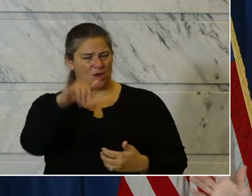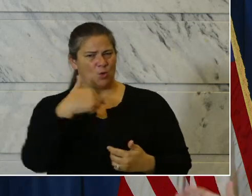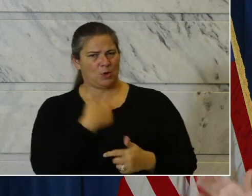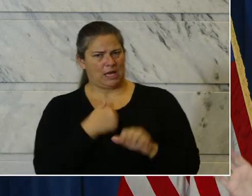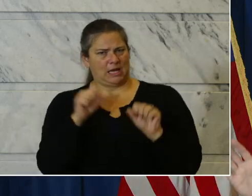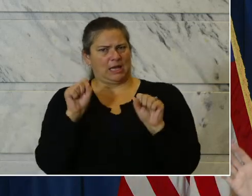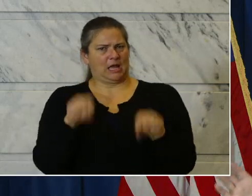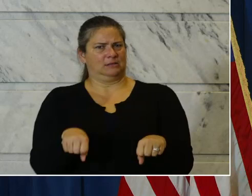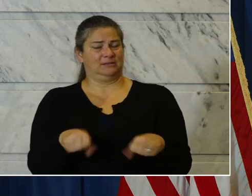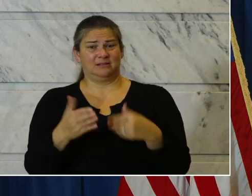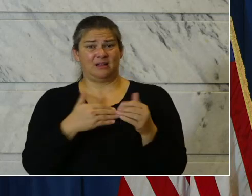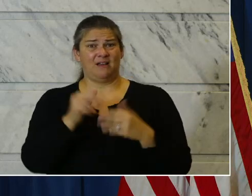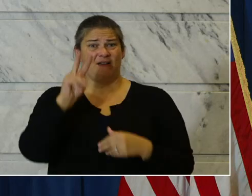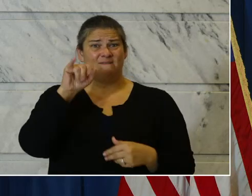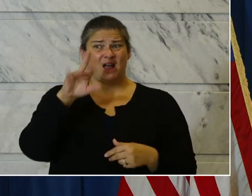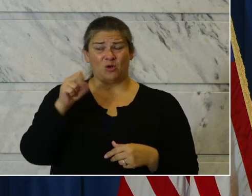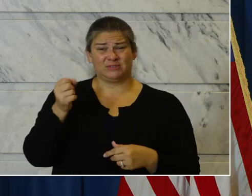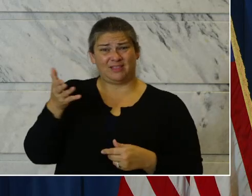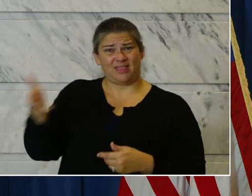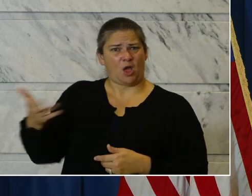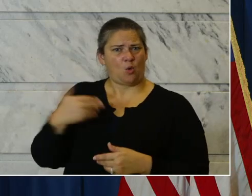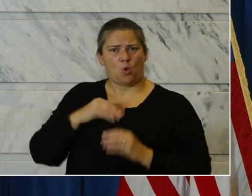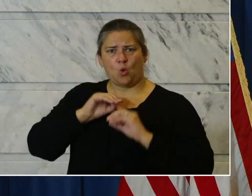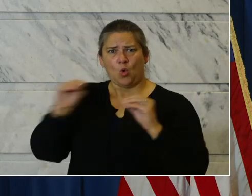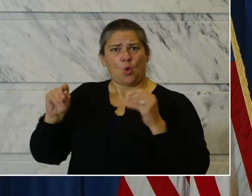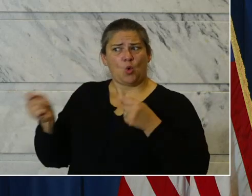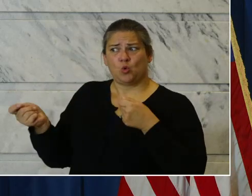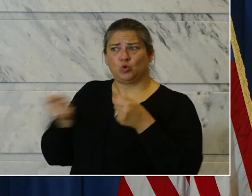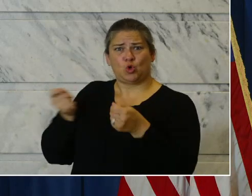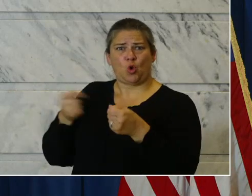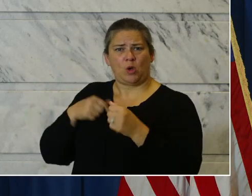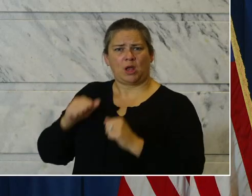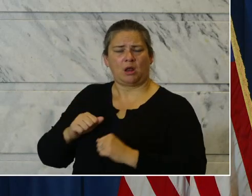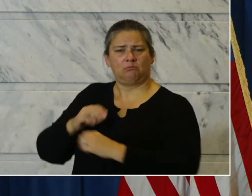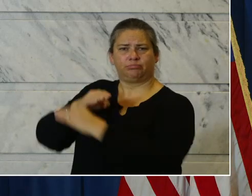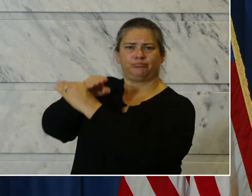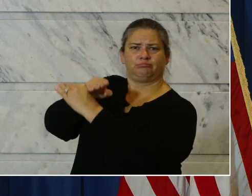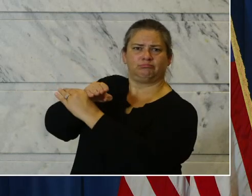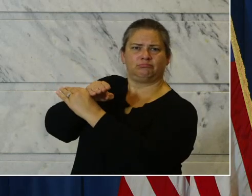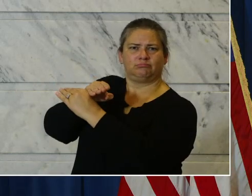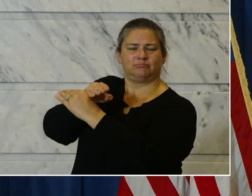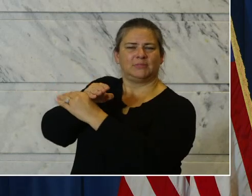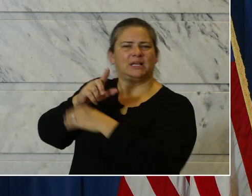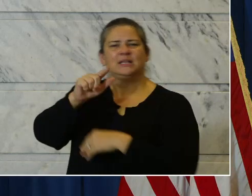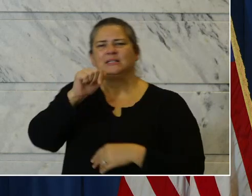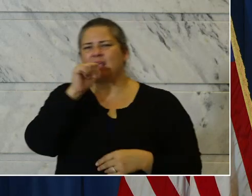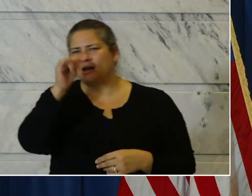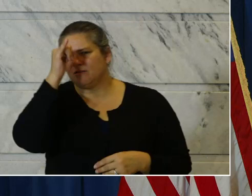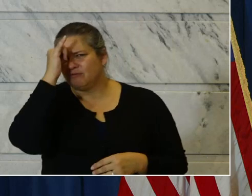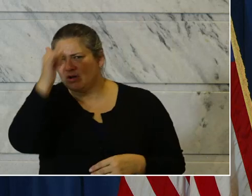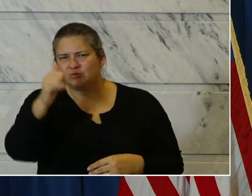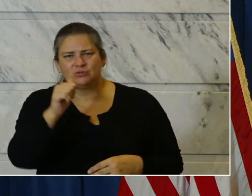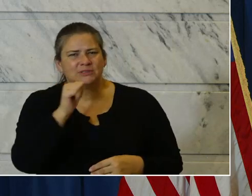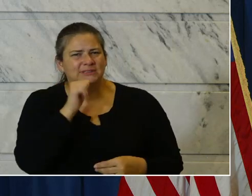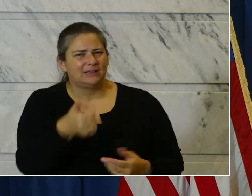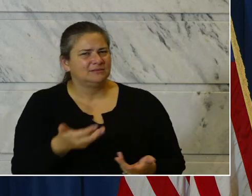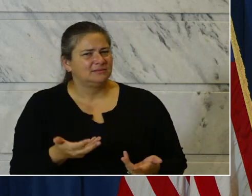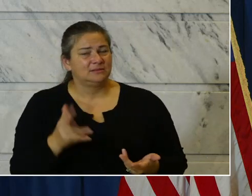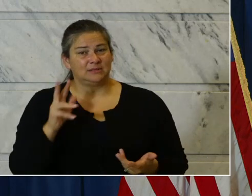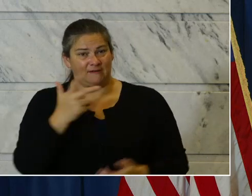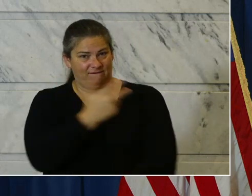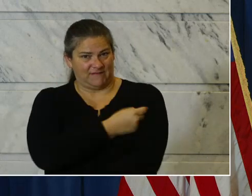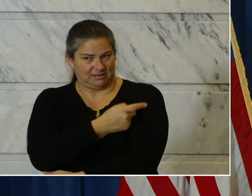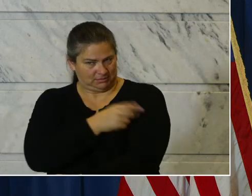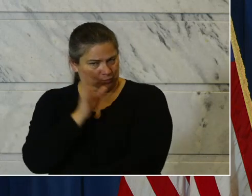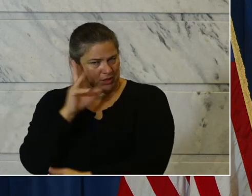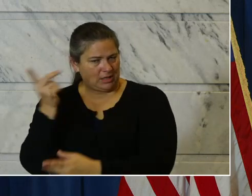existence of the virus is out of our power. And it's not going to be forever. The vaccine is coming. We got to give it time to make